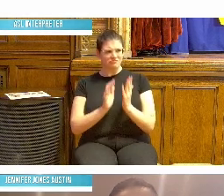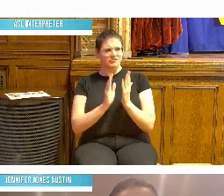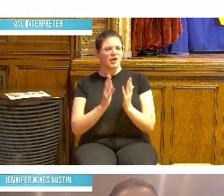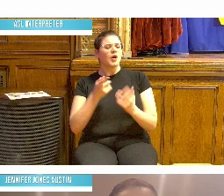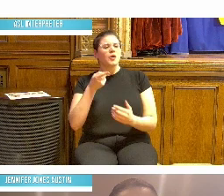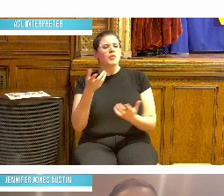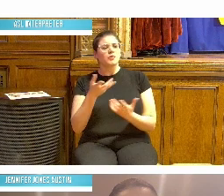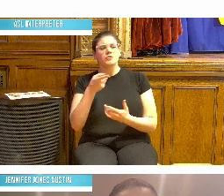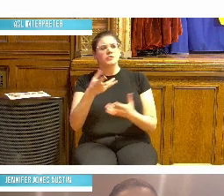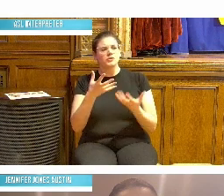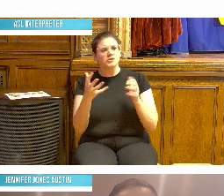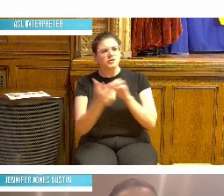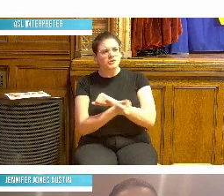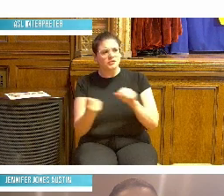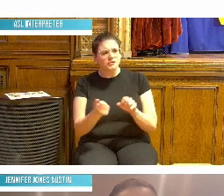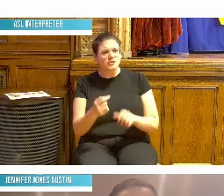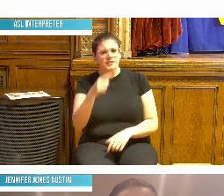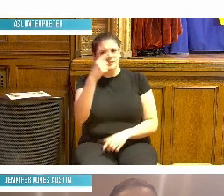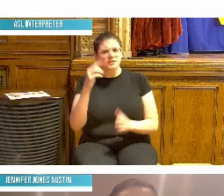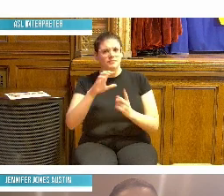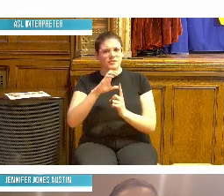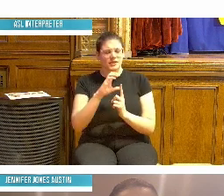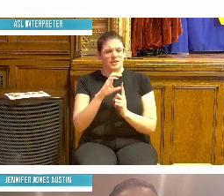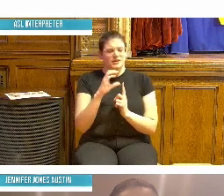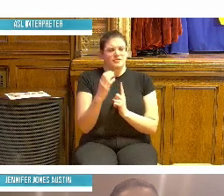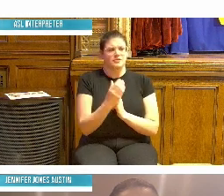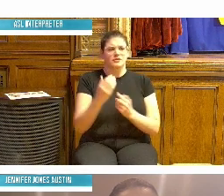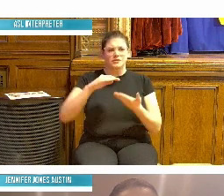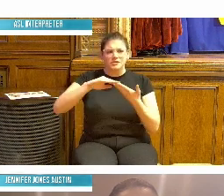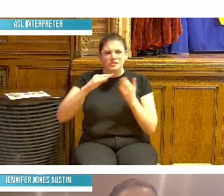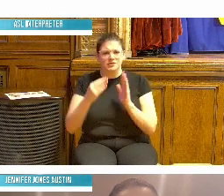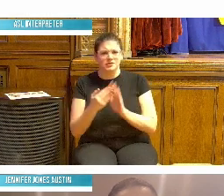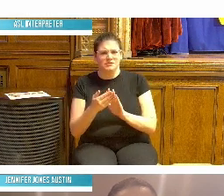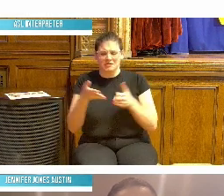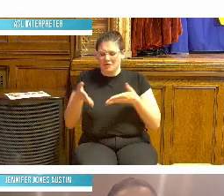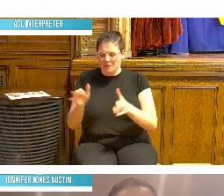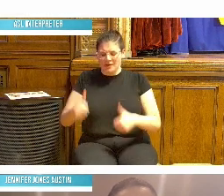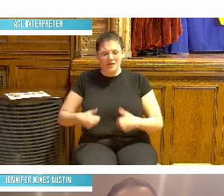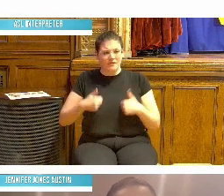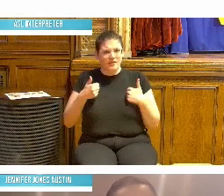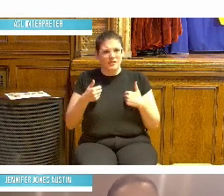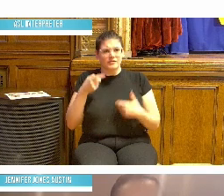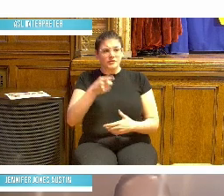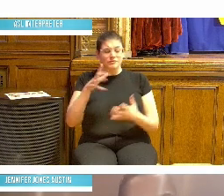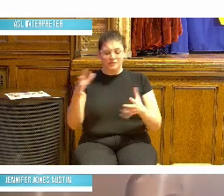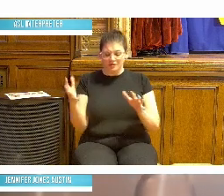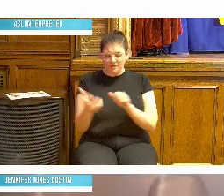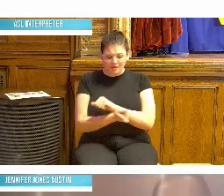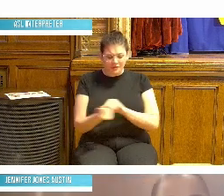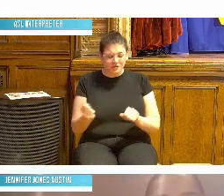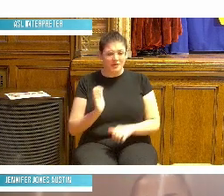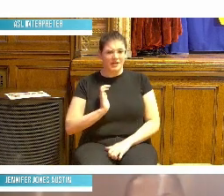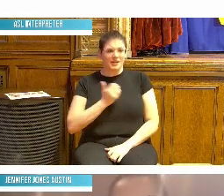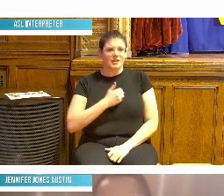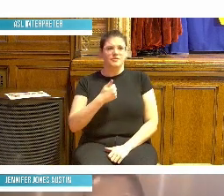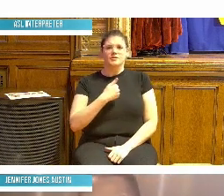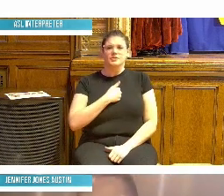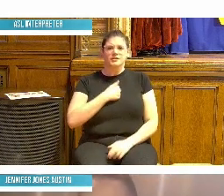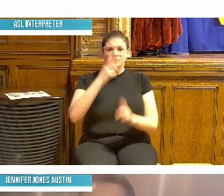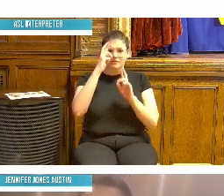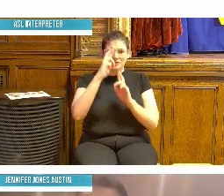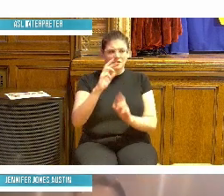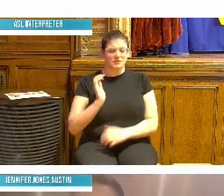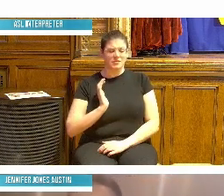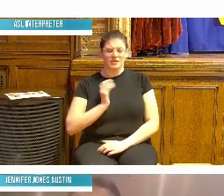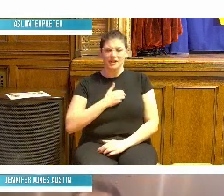destroying is a Black community, a culture, a political base, and a way of life, he said. You are destroying our self-respect, our unity. This is